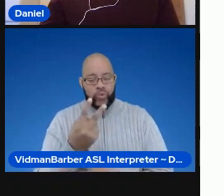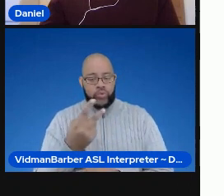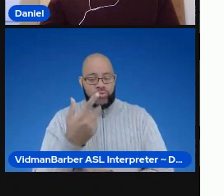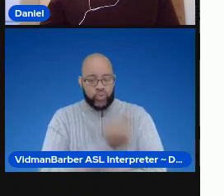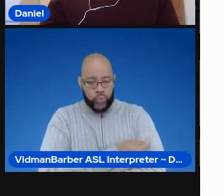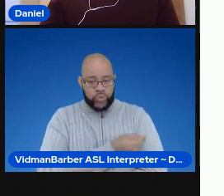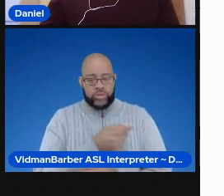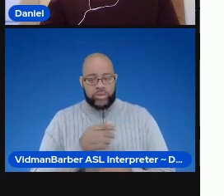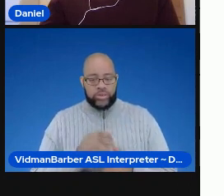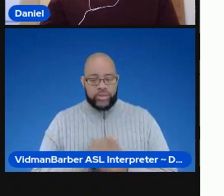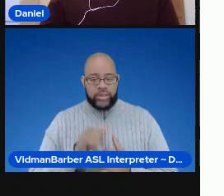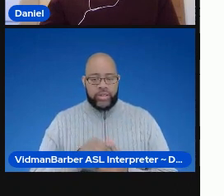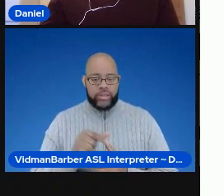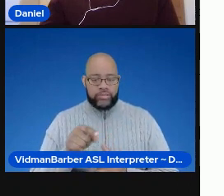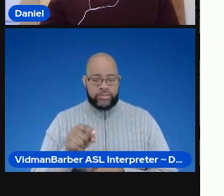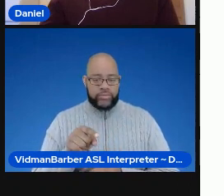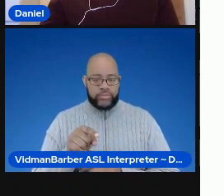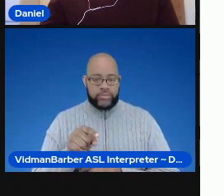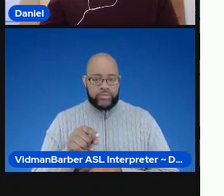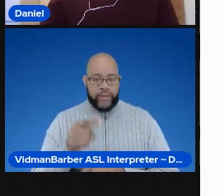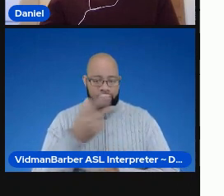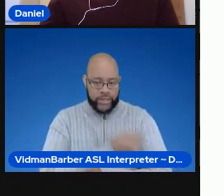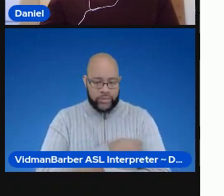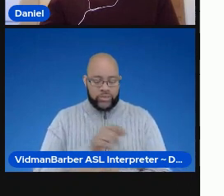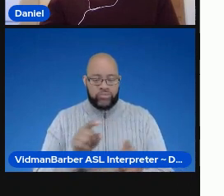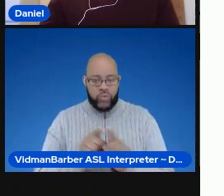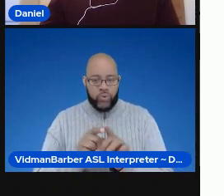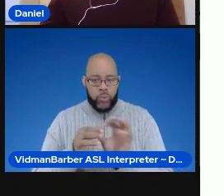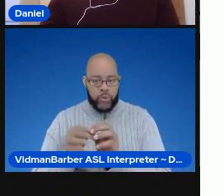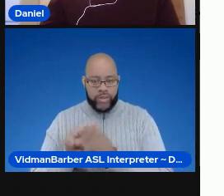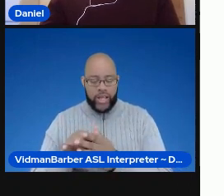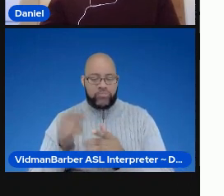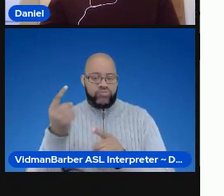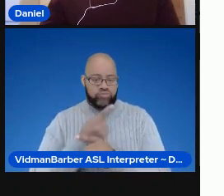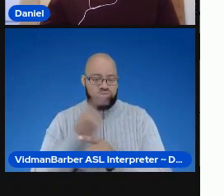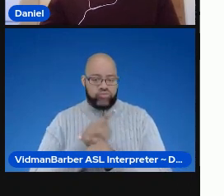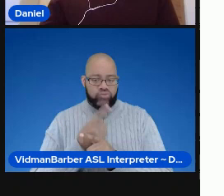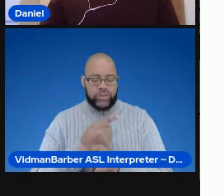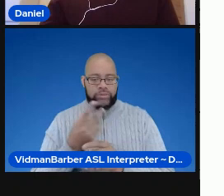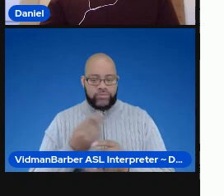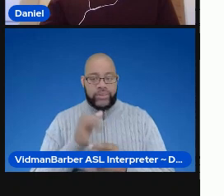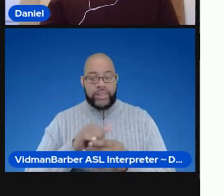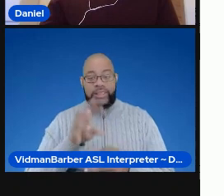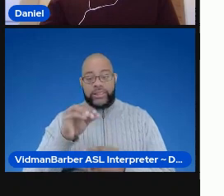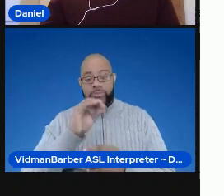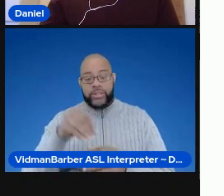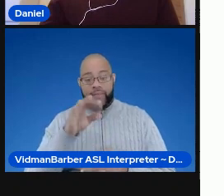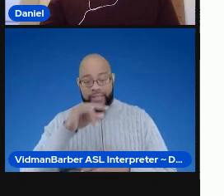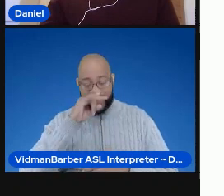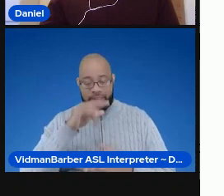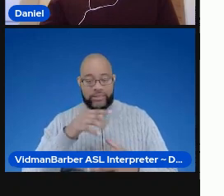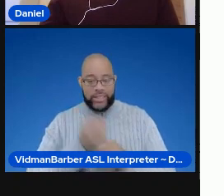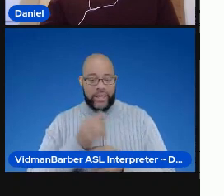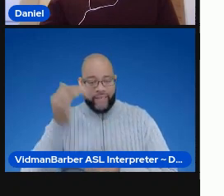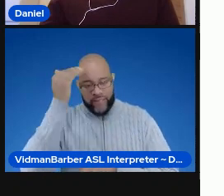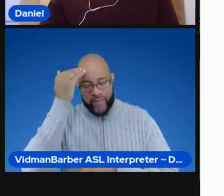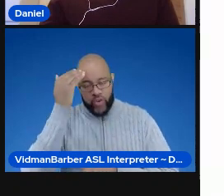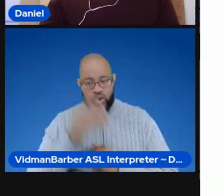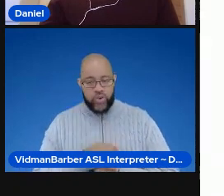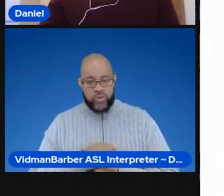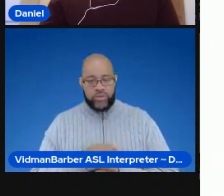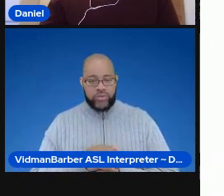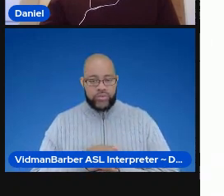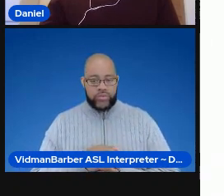this Suliman B vaccine along with routine immunizations, about 60% of these infants develop a fever greater than